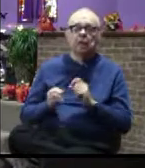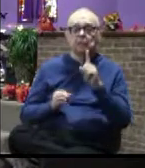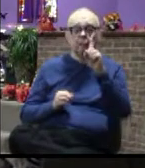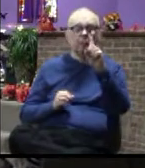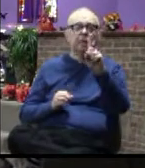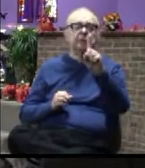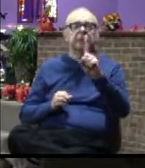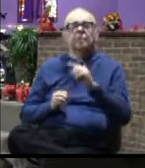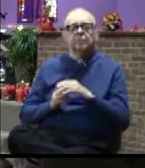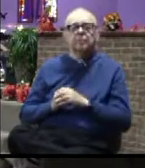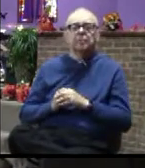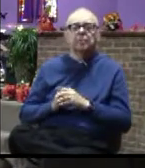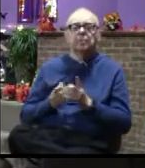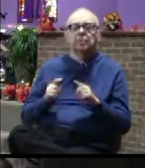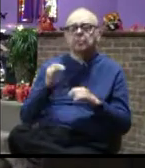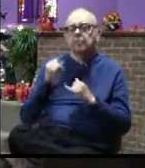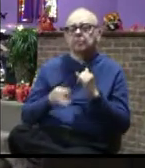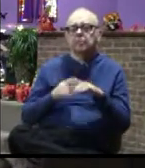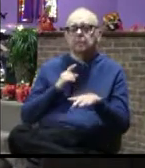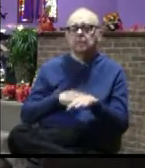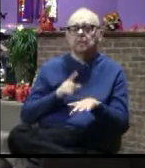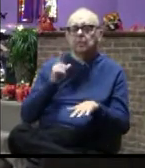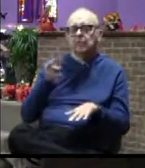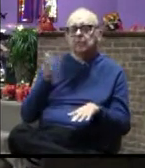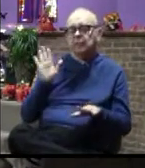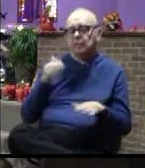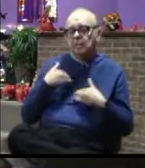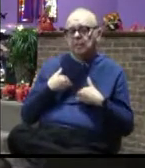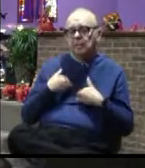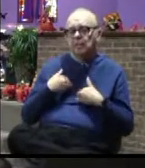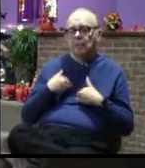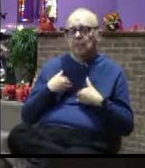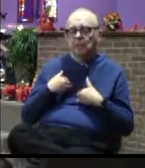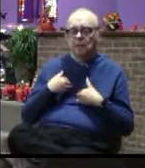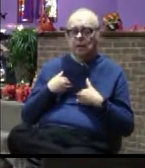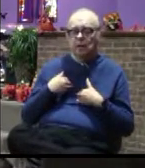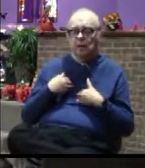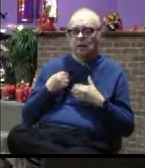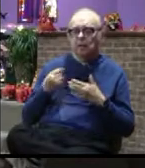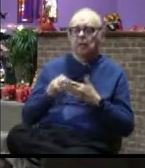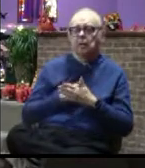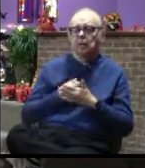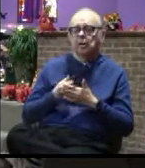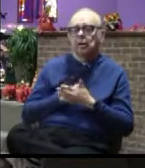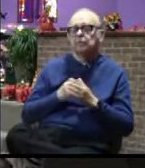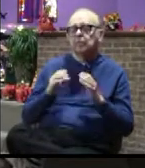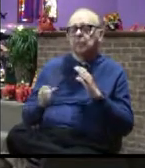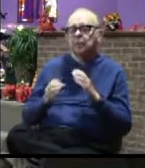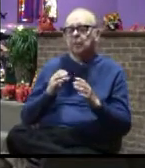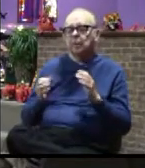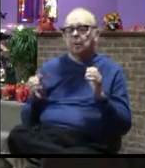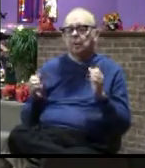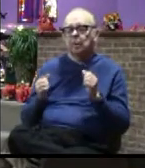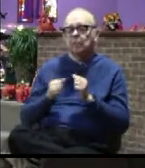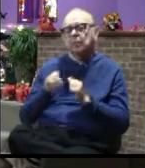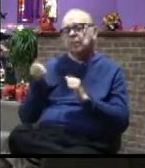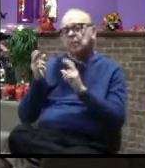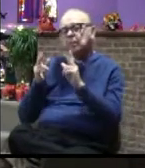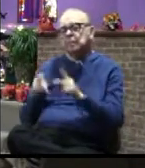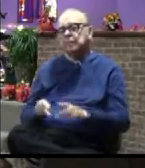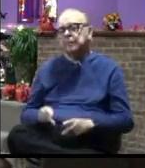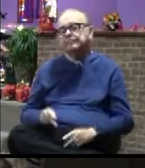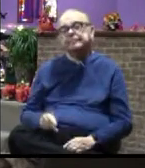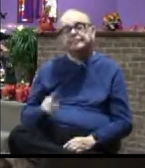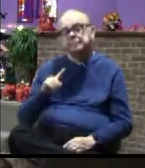number one when was the last time you had a gospel conversation with anybody